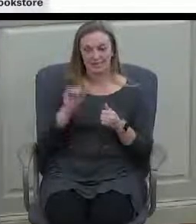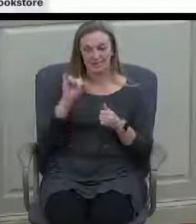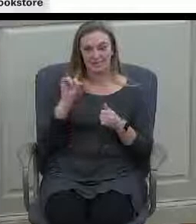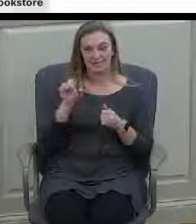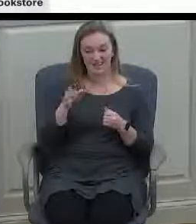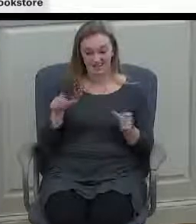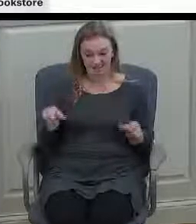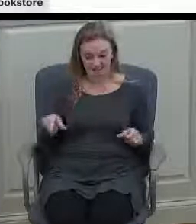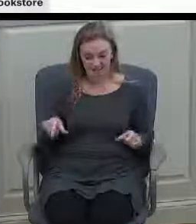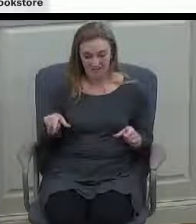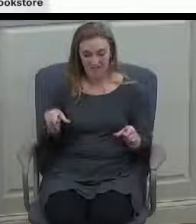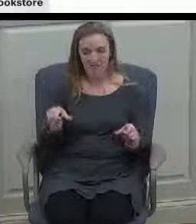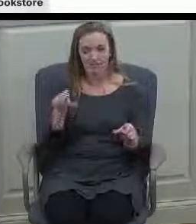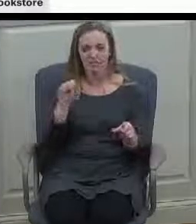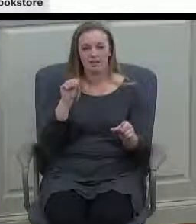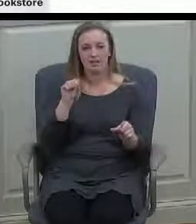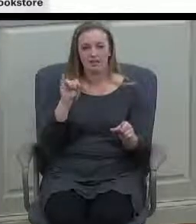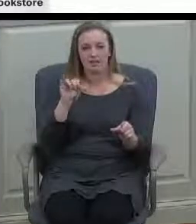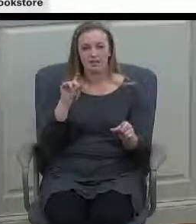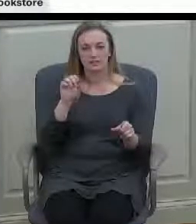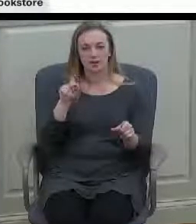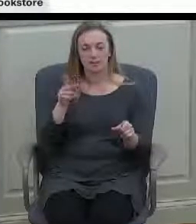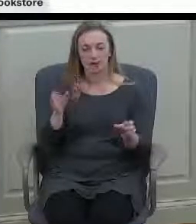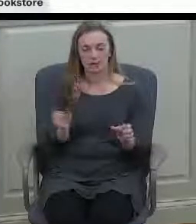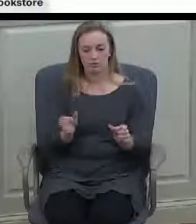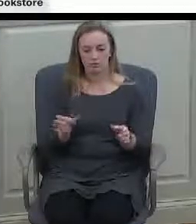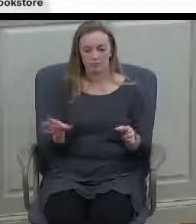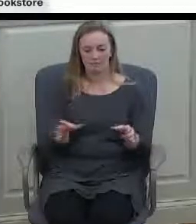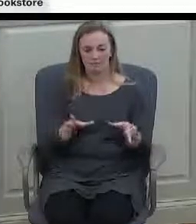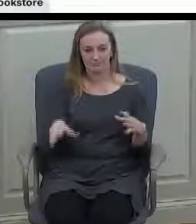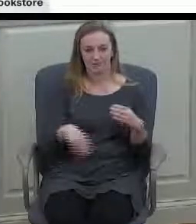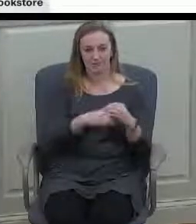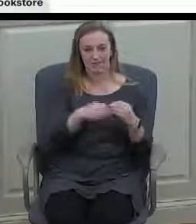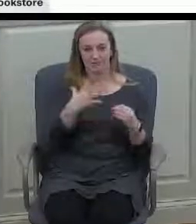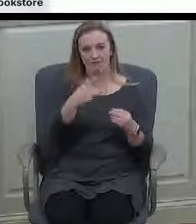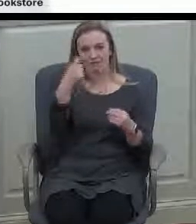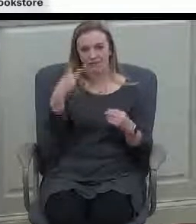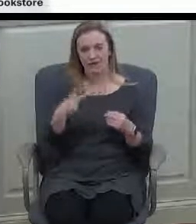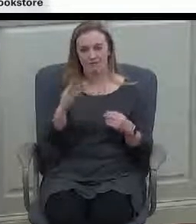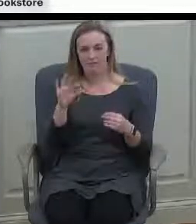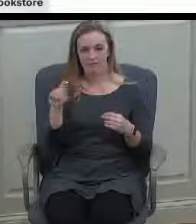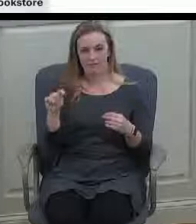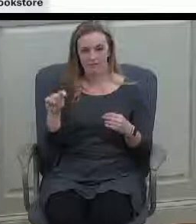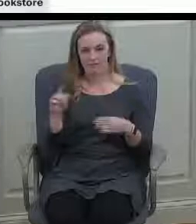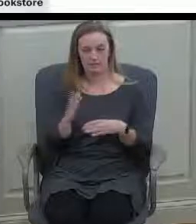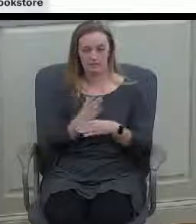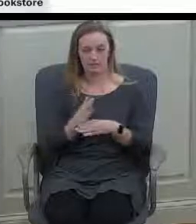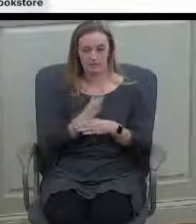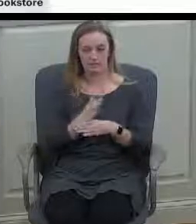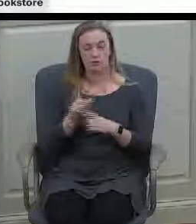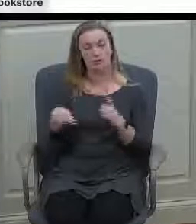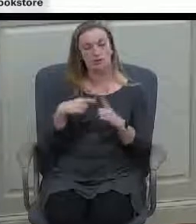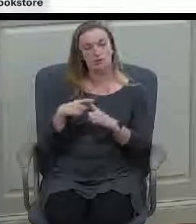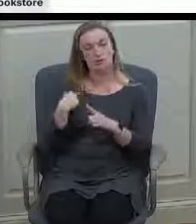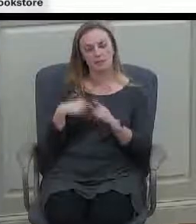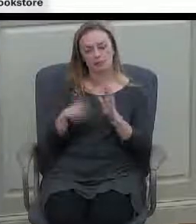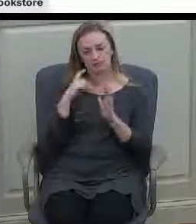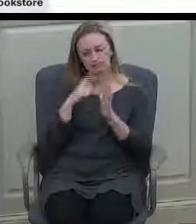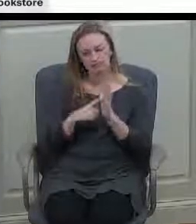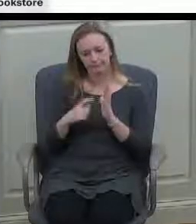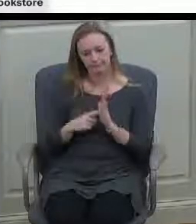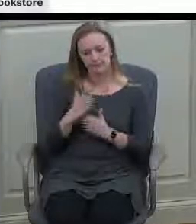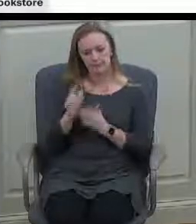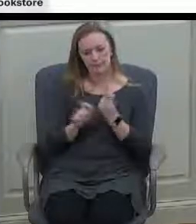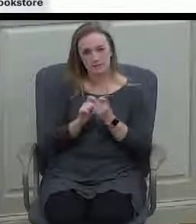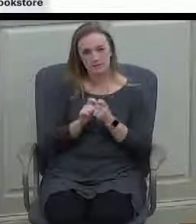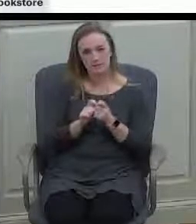the sidewalk grows about 5.5 feet on average. In addition to that, we've singled out certain areas to bump the